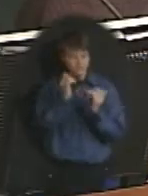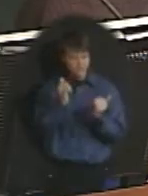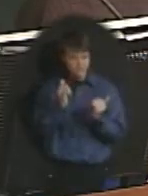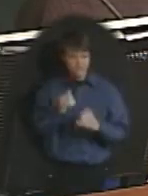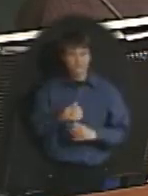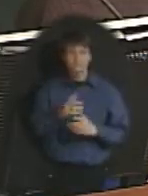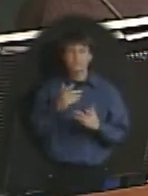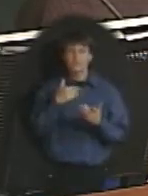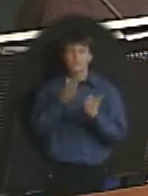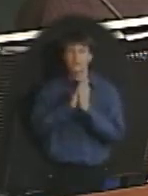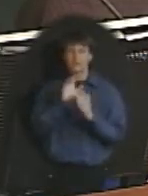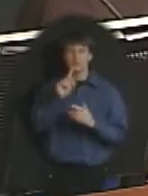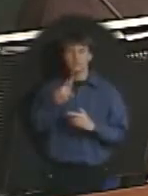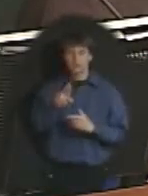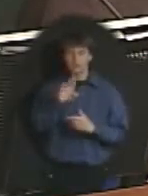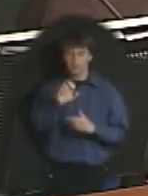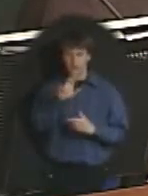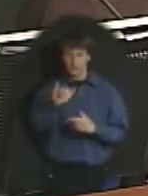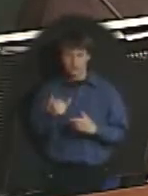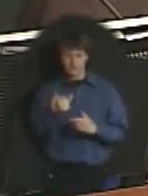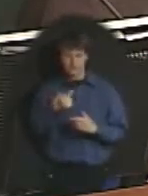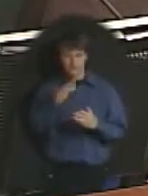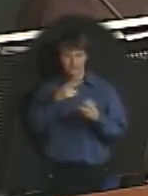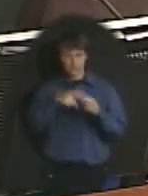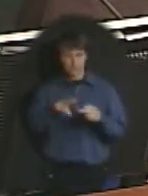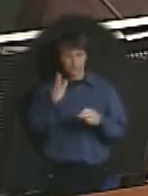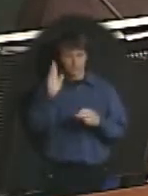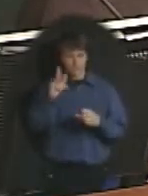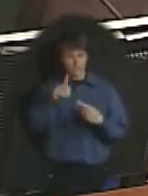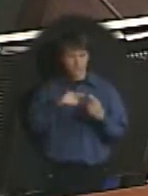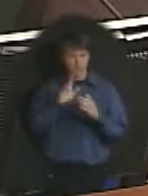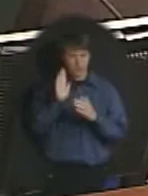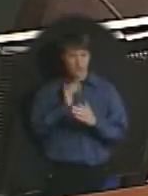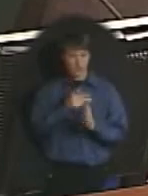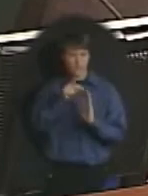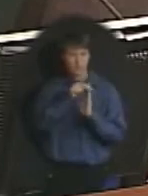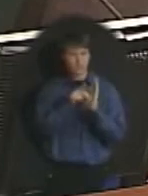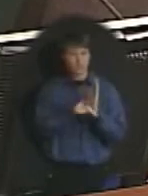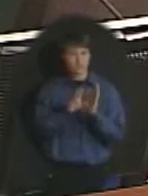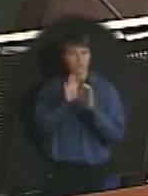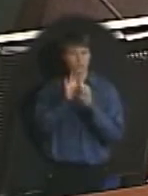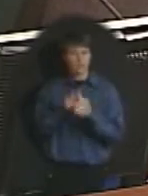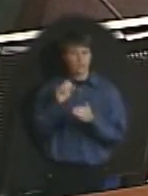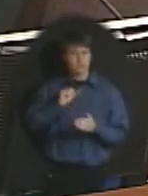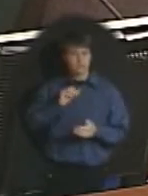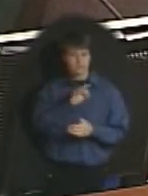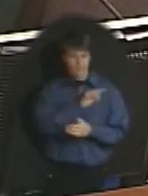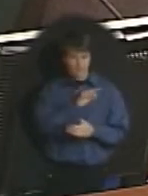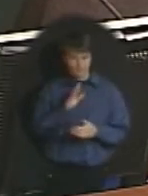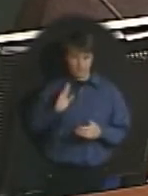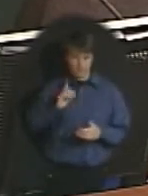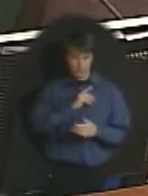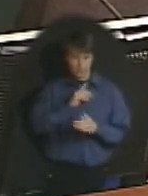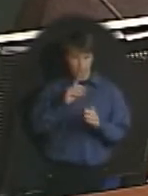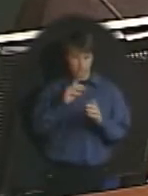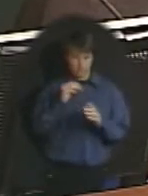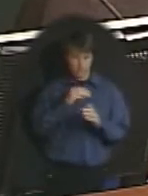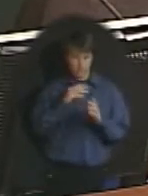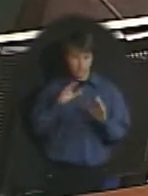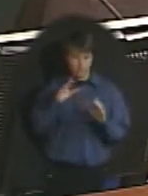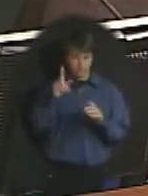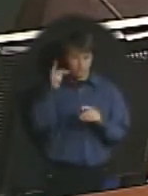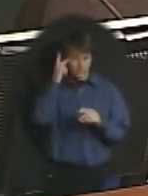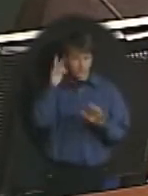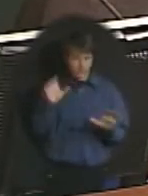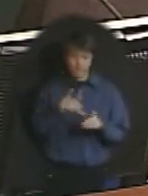and I've asked Dr. Berry to give us a short presentation on our policy regarding staff and board member political activity, and then I thought